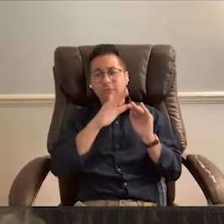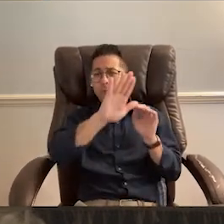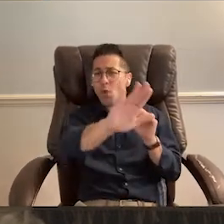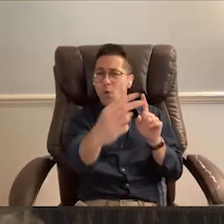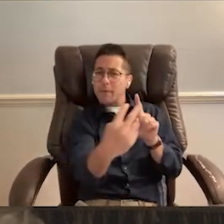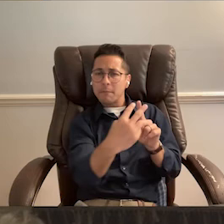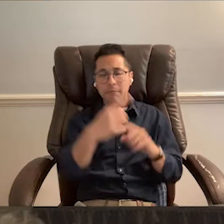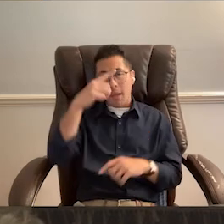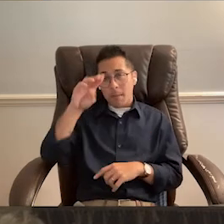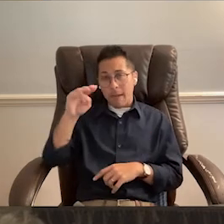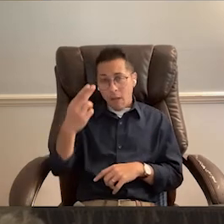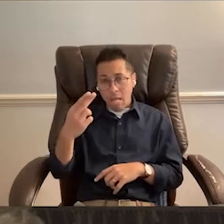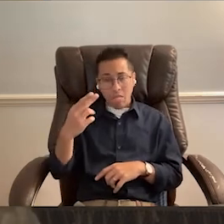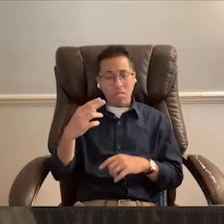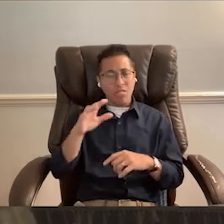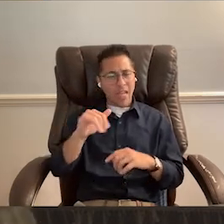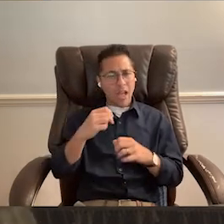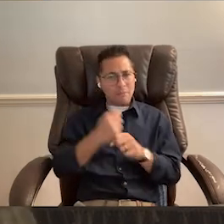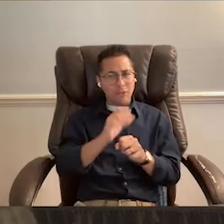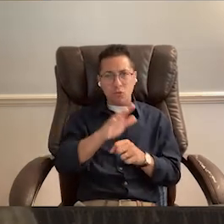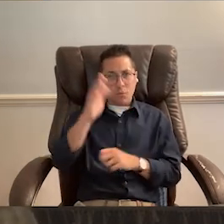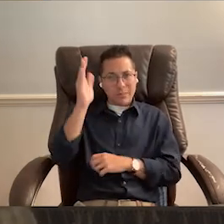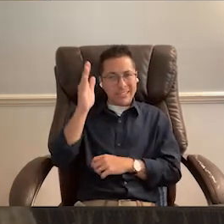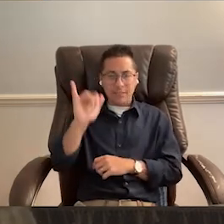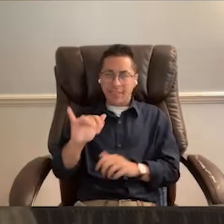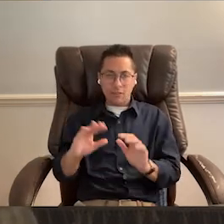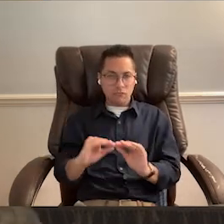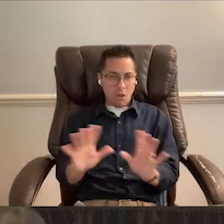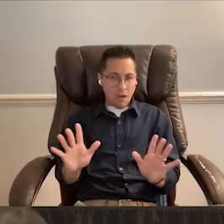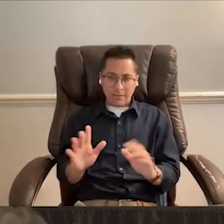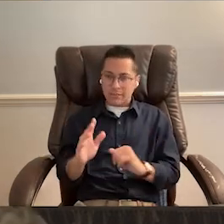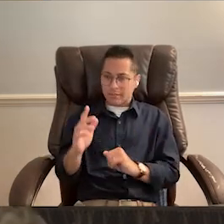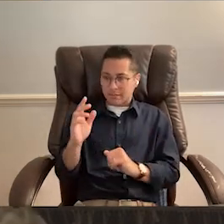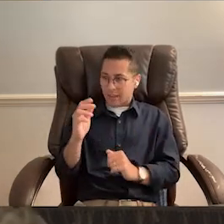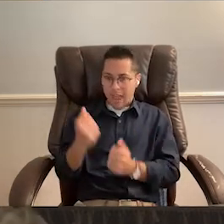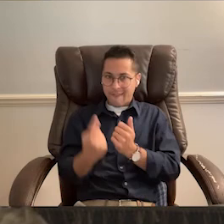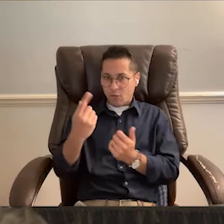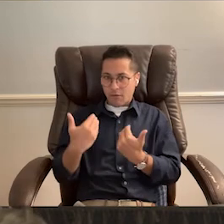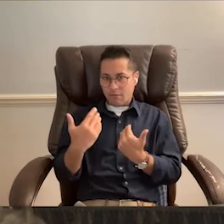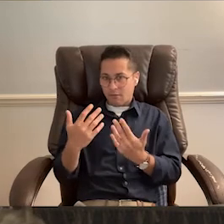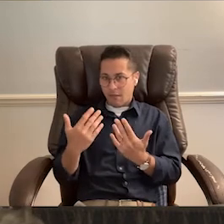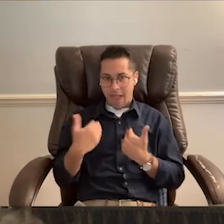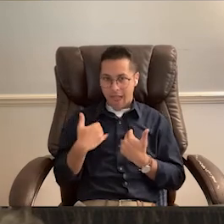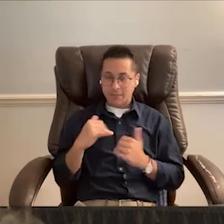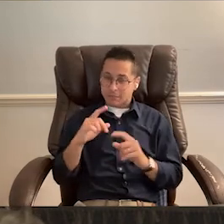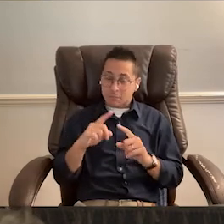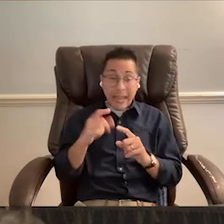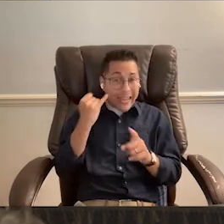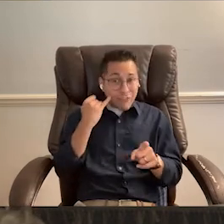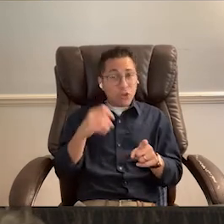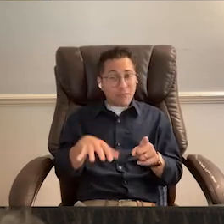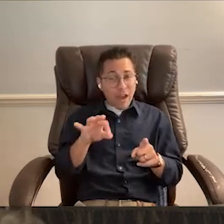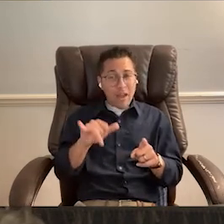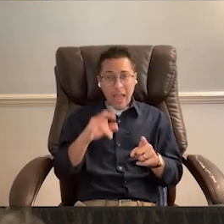so. But anyway, Just a little. just from your perspective, so mental health, listening to your presentation is obviously